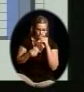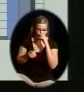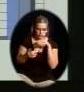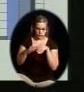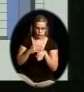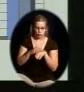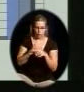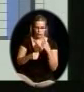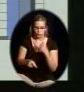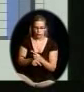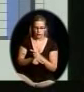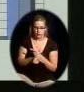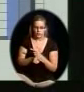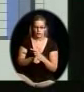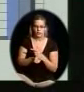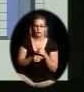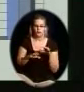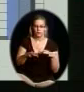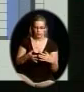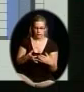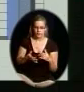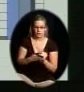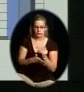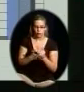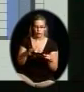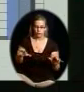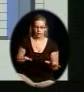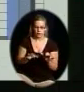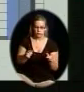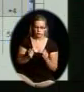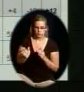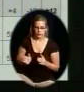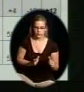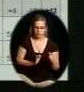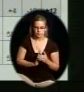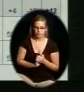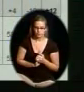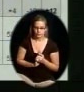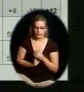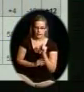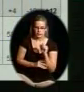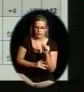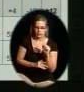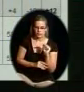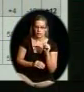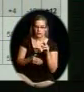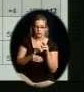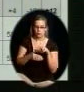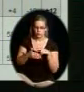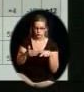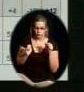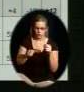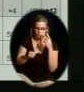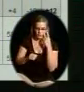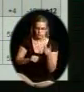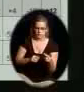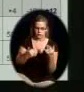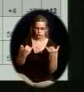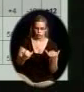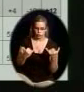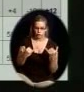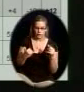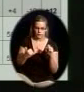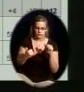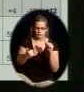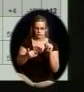right courses, and that's part of our action plan and part of the things that we're working on. SAT results, what you can see there are our most current